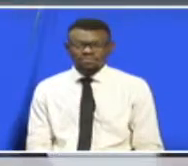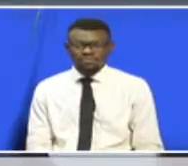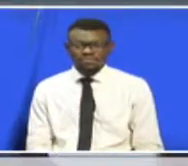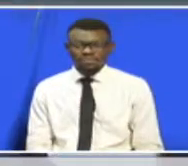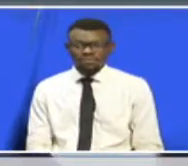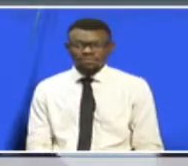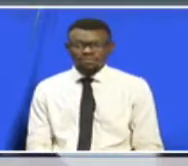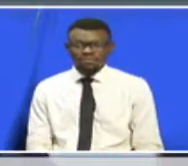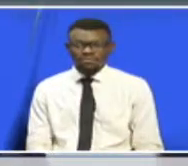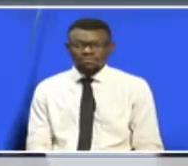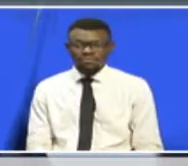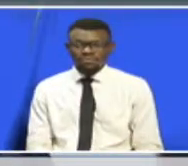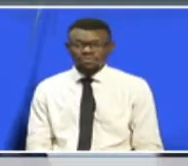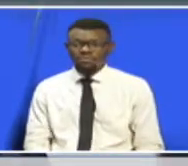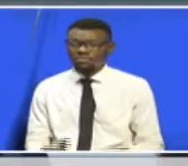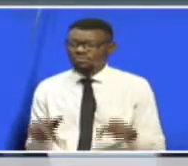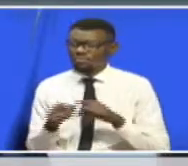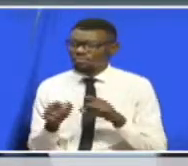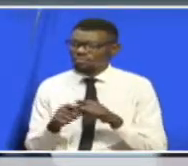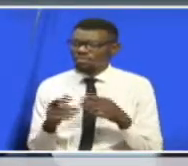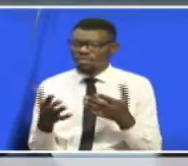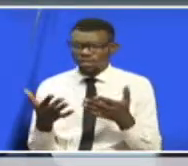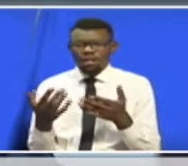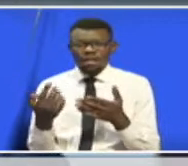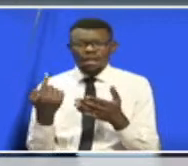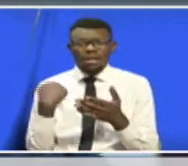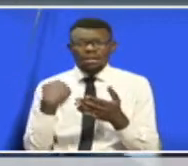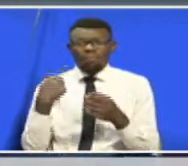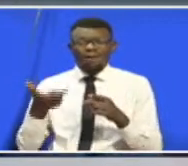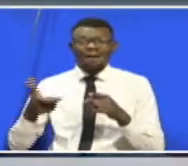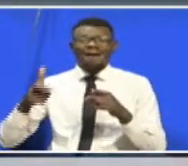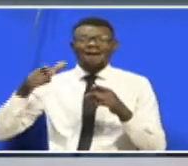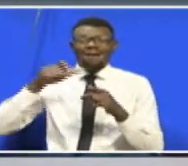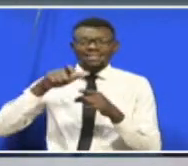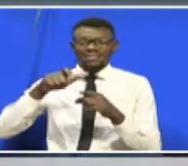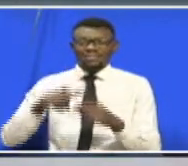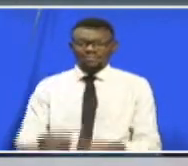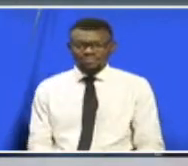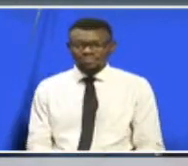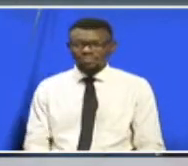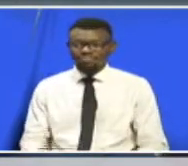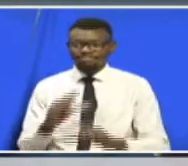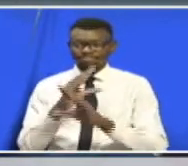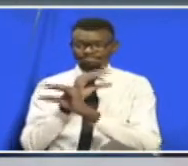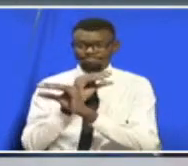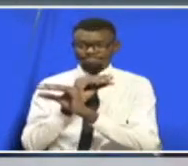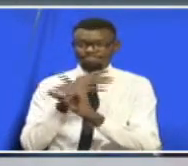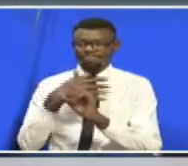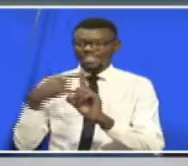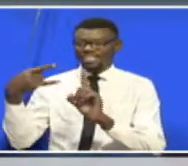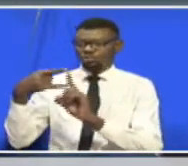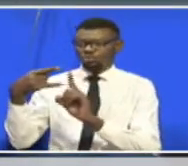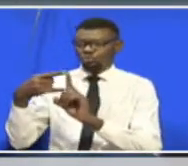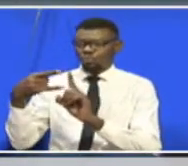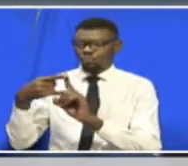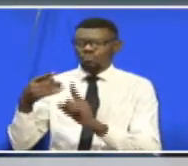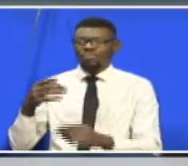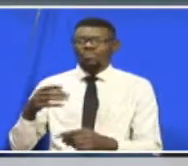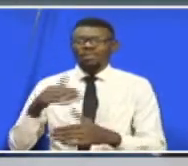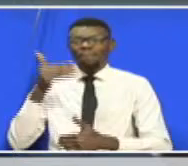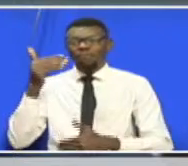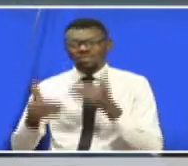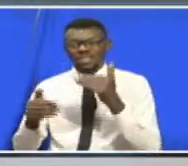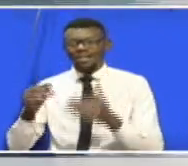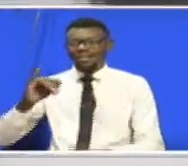Now, to discuss the worrying numbers, new numbers, we are joined via way of Zoom, Professor Julius Oyugi, a virologist